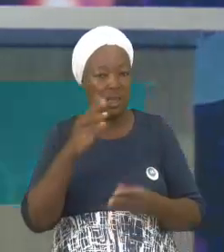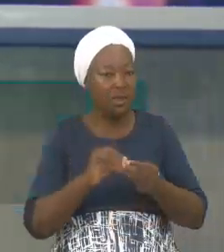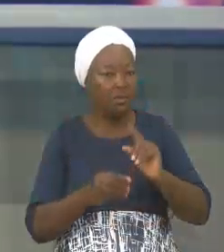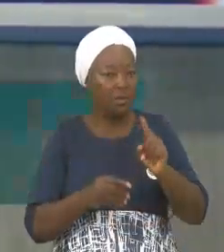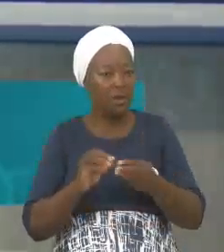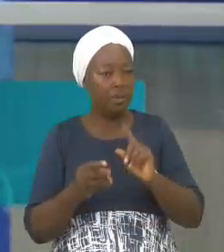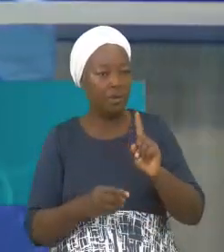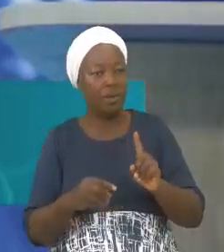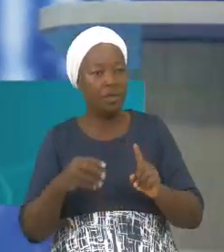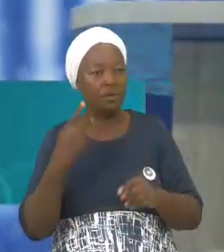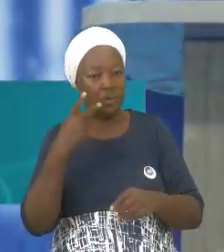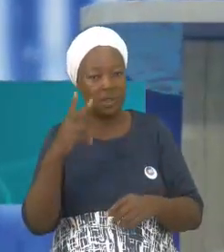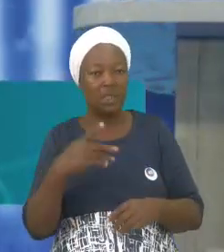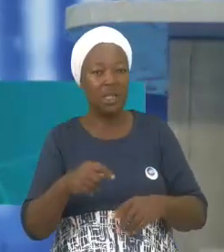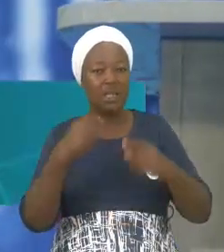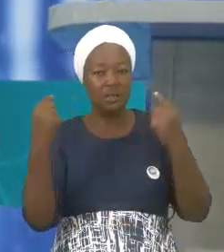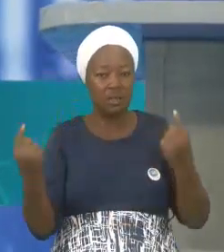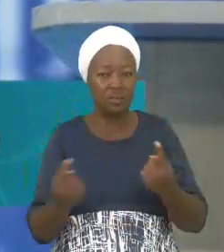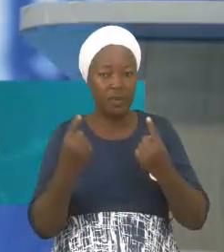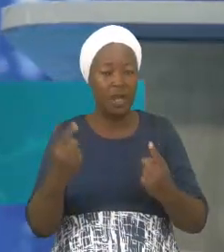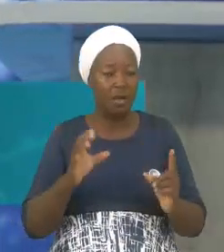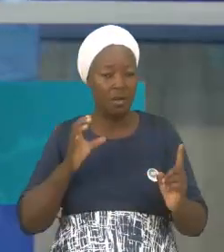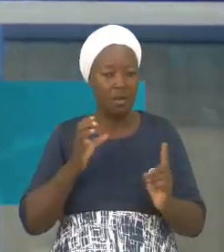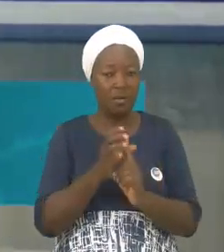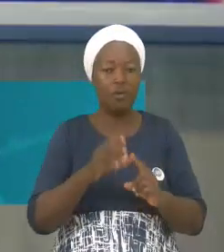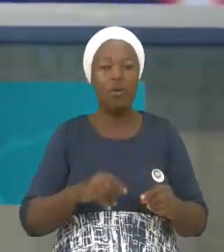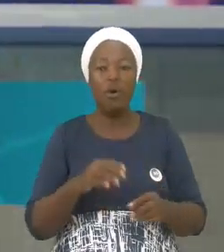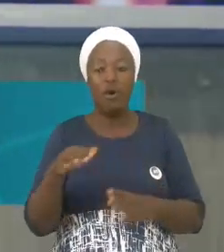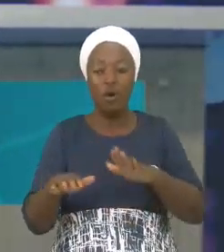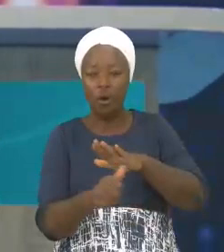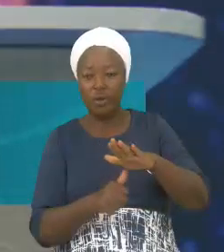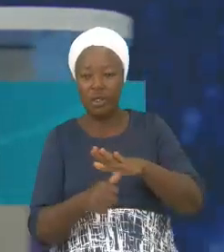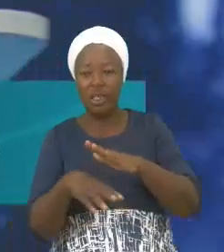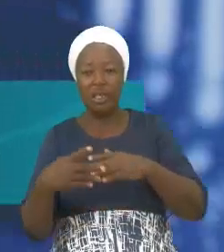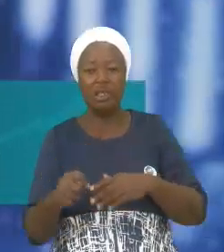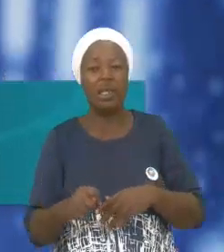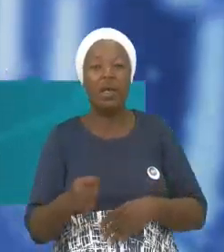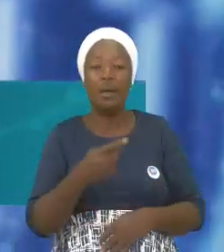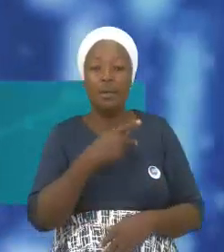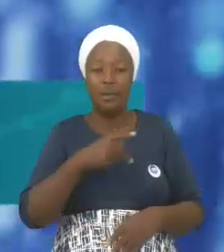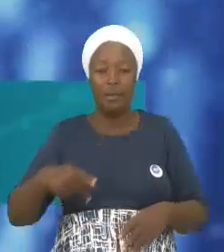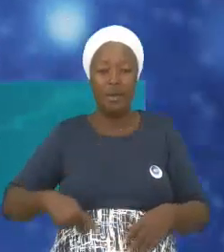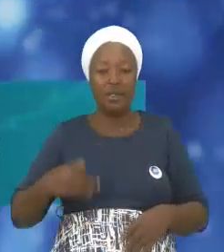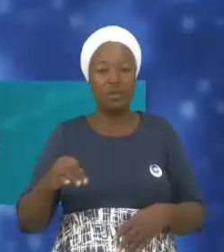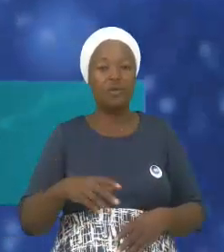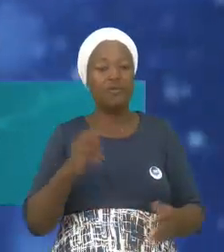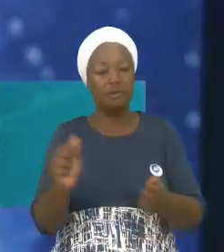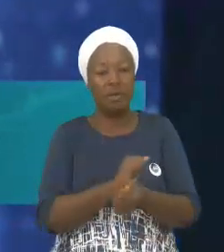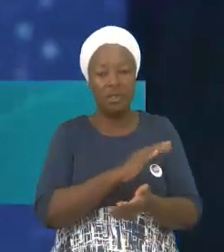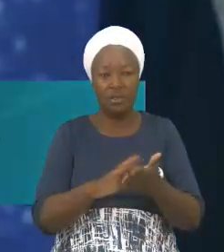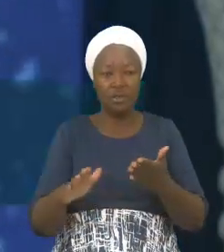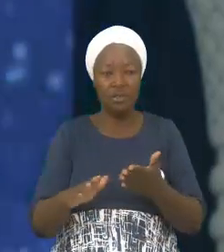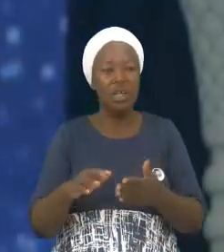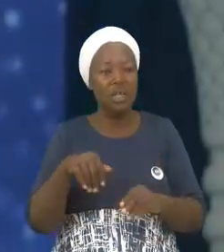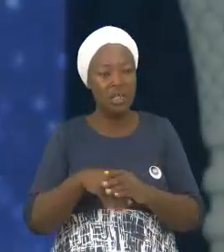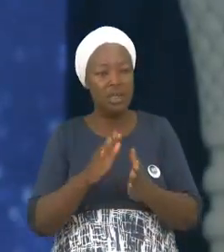the transgressor trampled under the prince of perdition. In Daniel chapter 8,